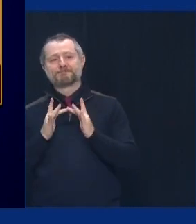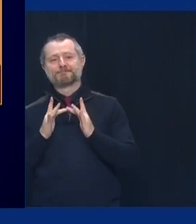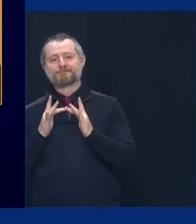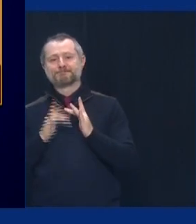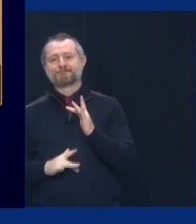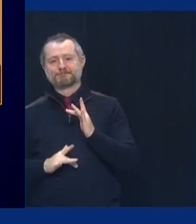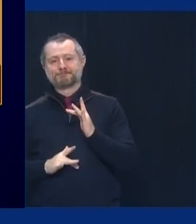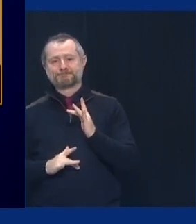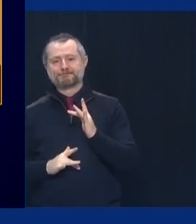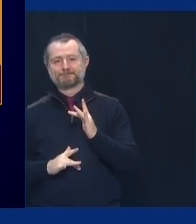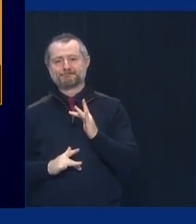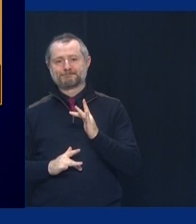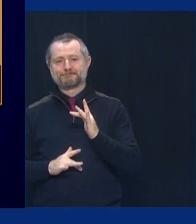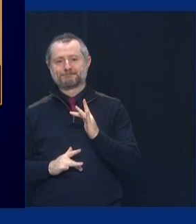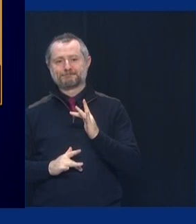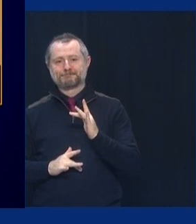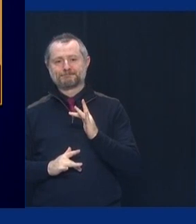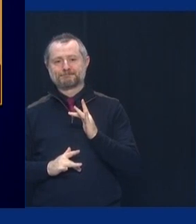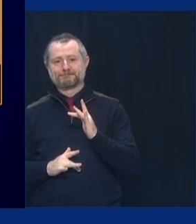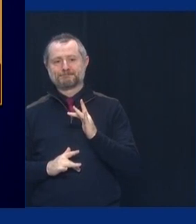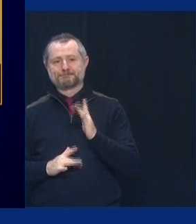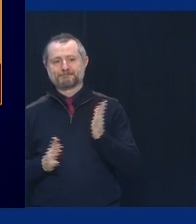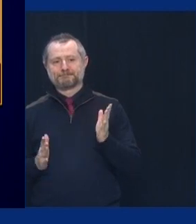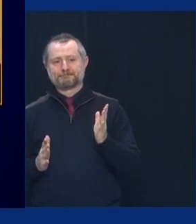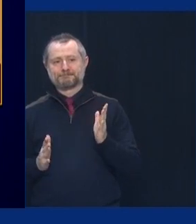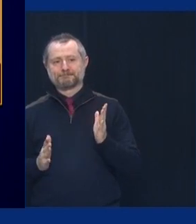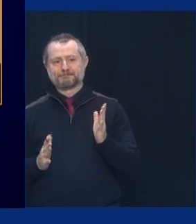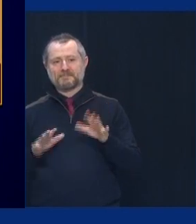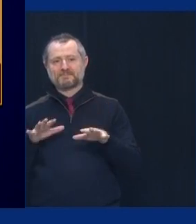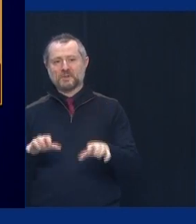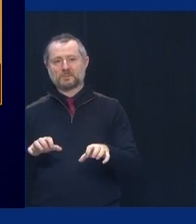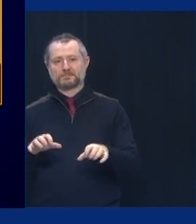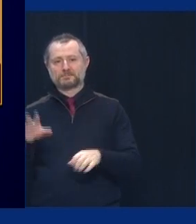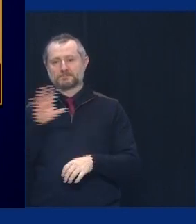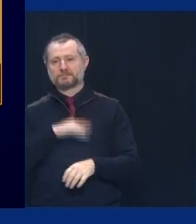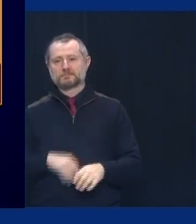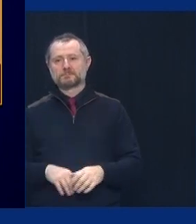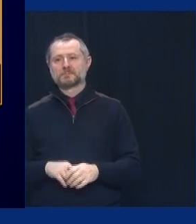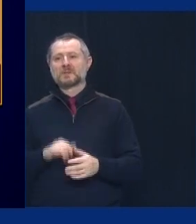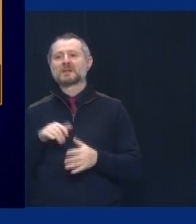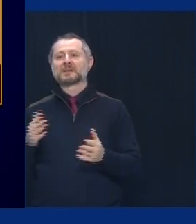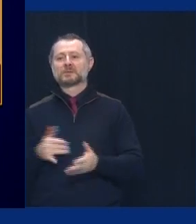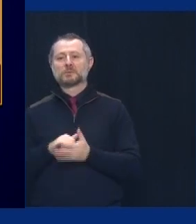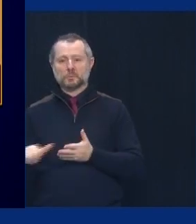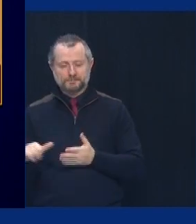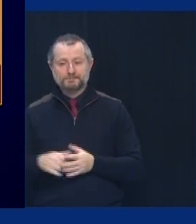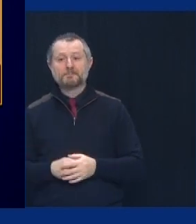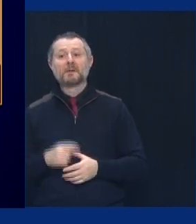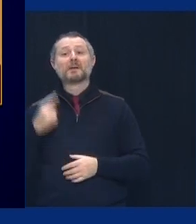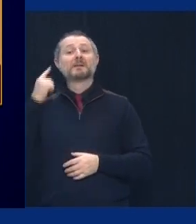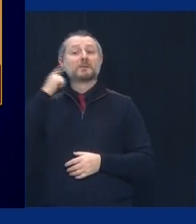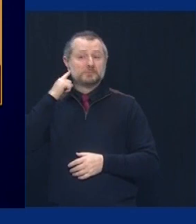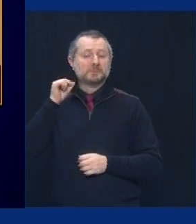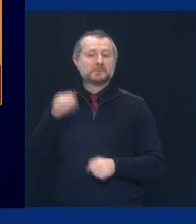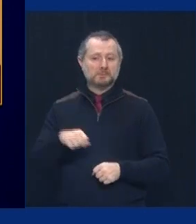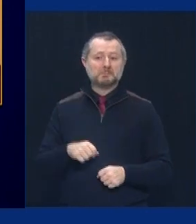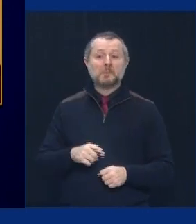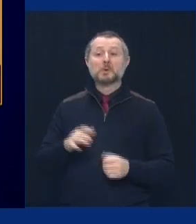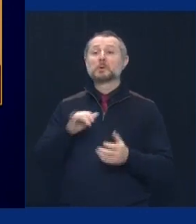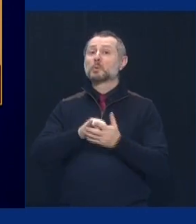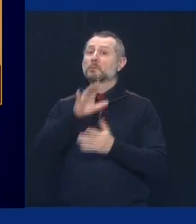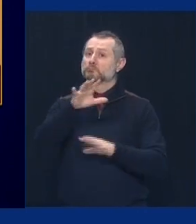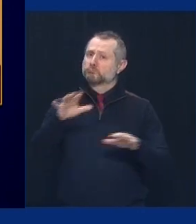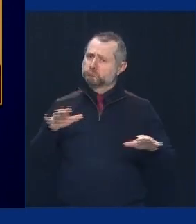you hear this? here in New York and across the country. Your efforts have